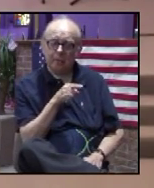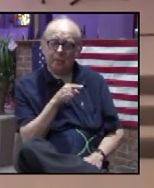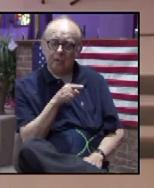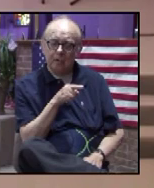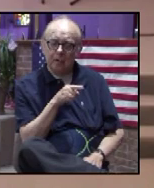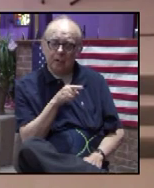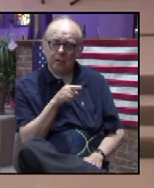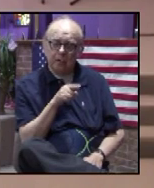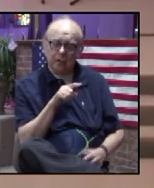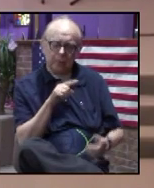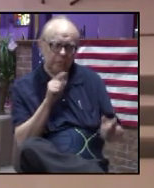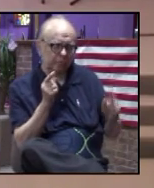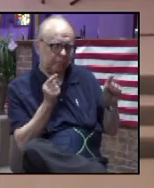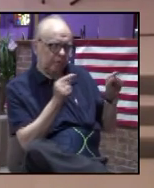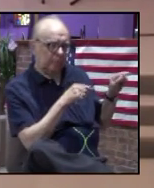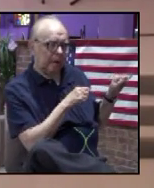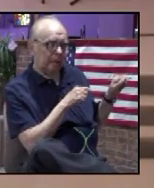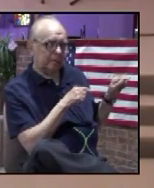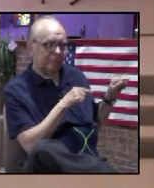turn around